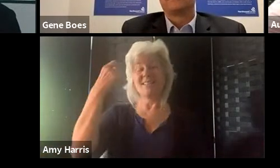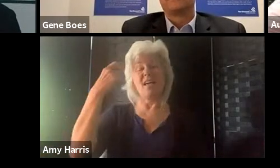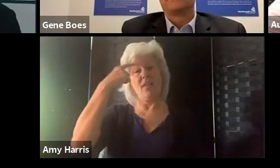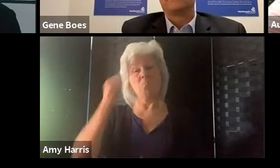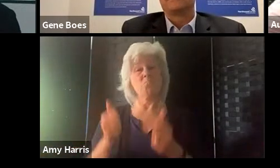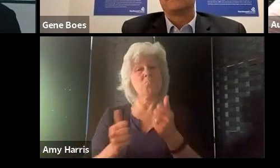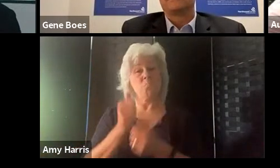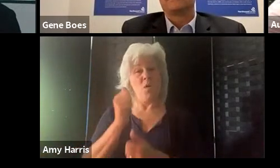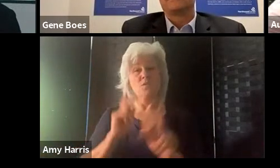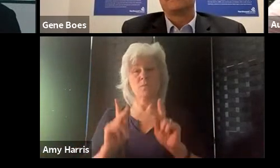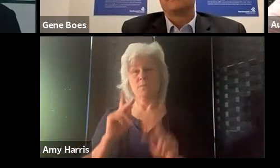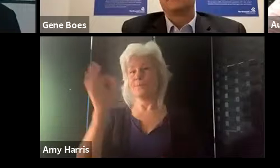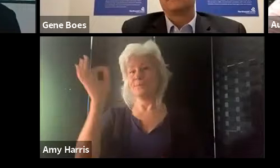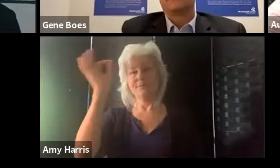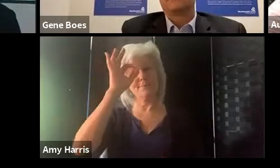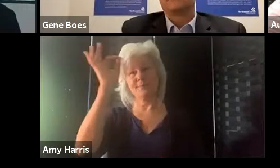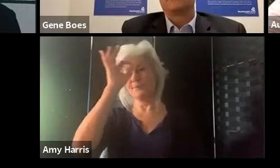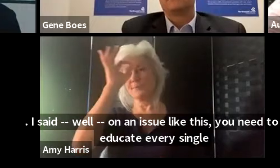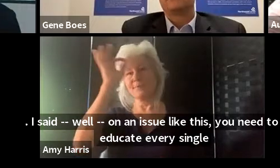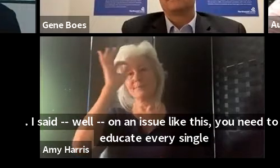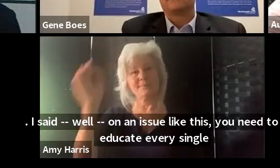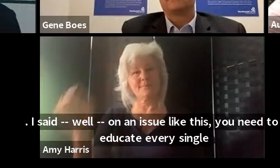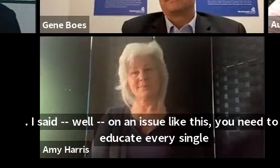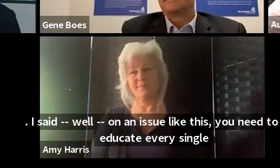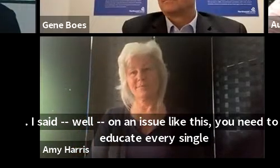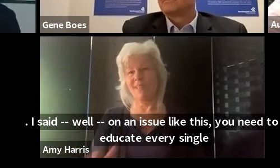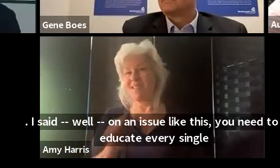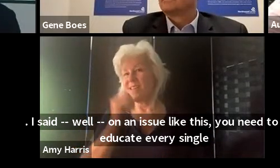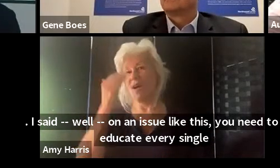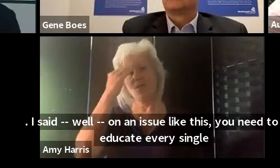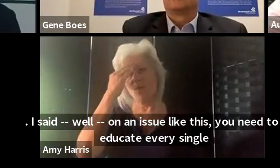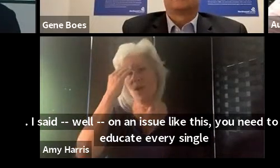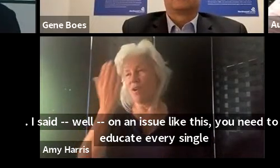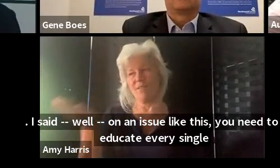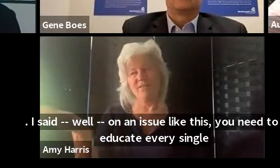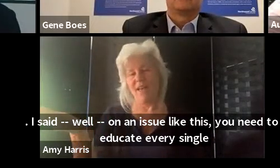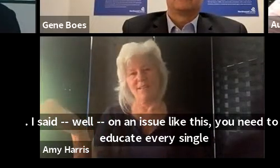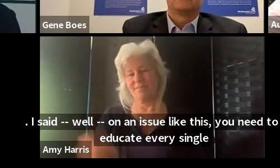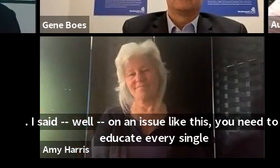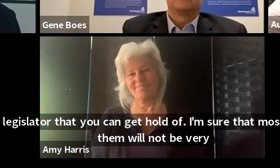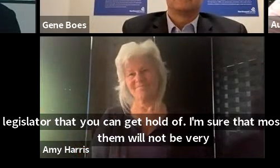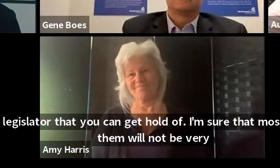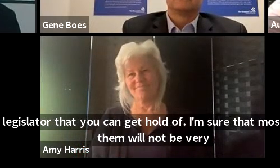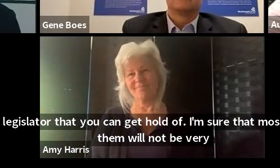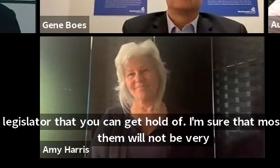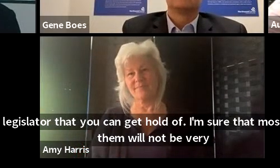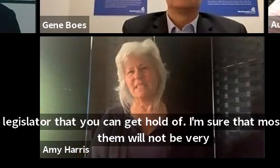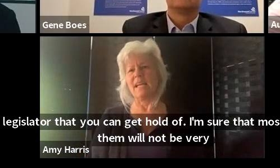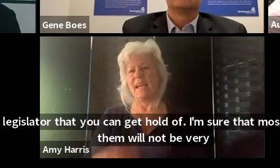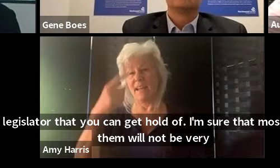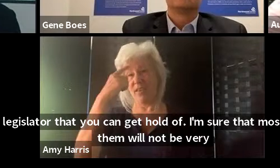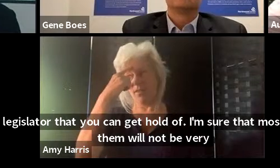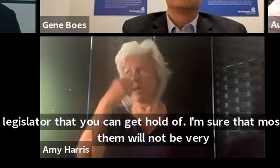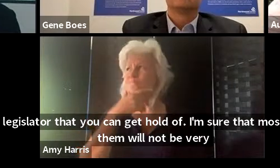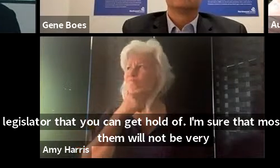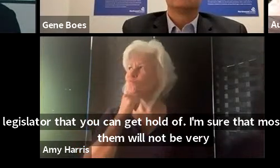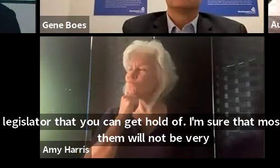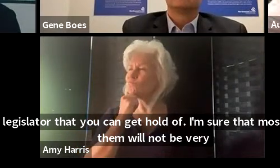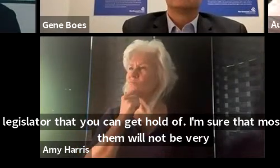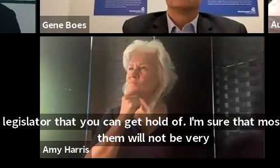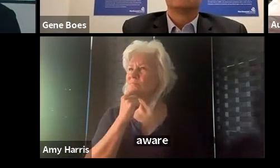will not be very aware of what you're trying to do. And I thought to myself,